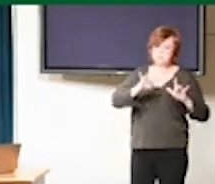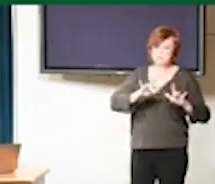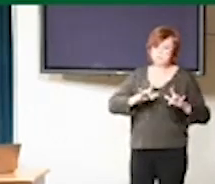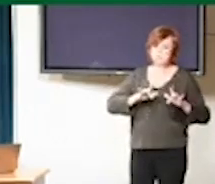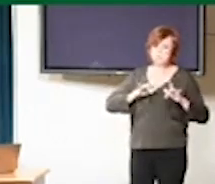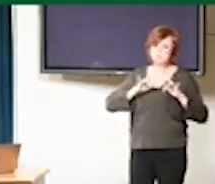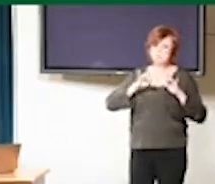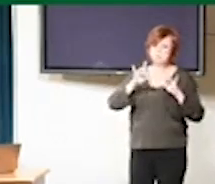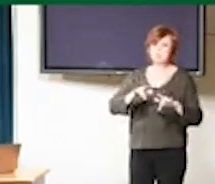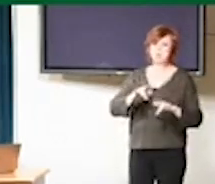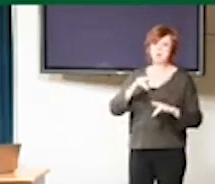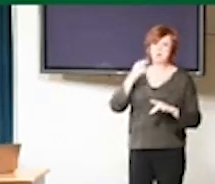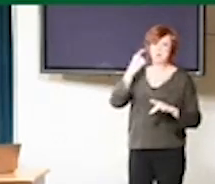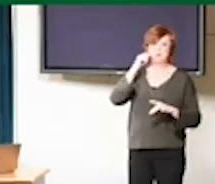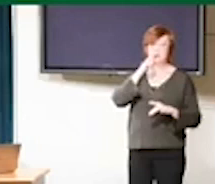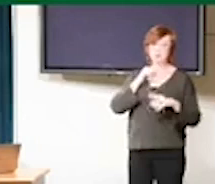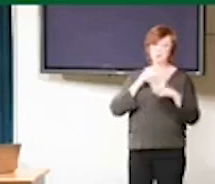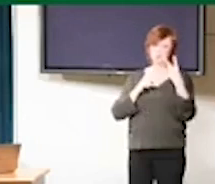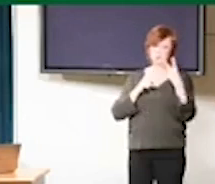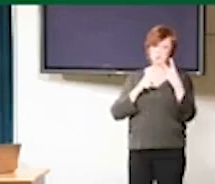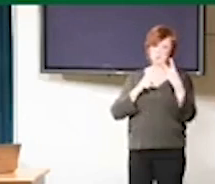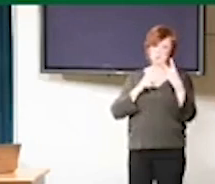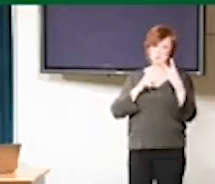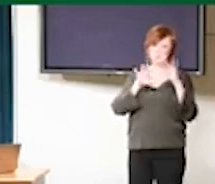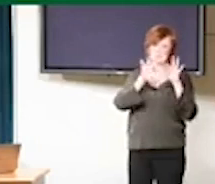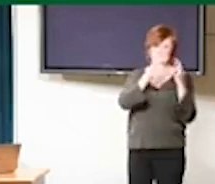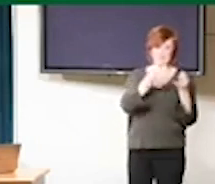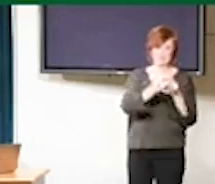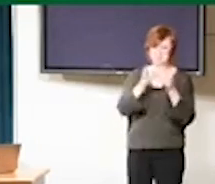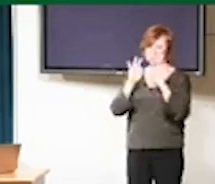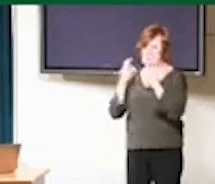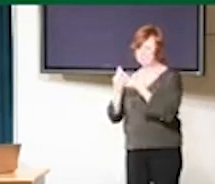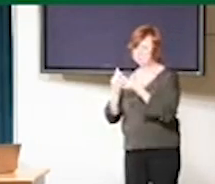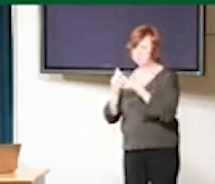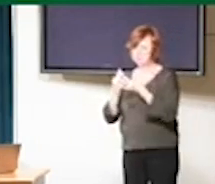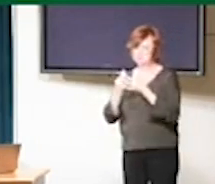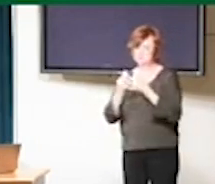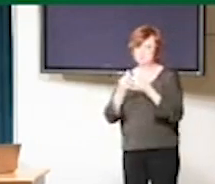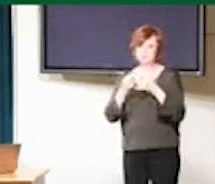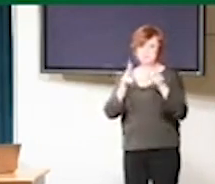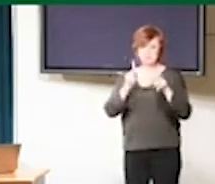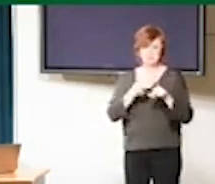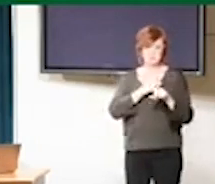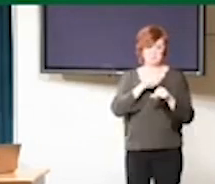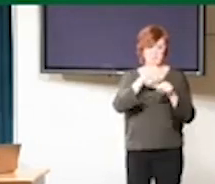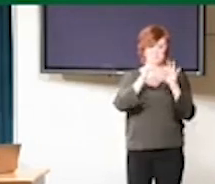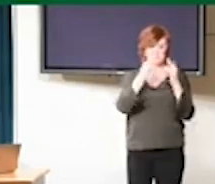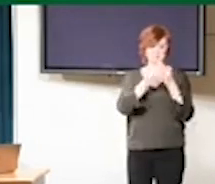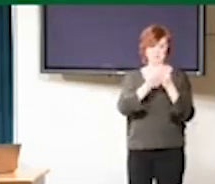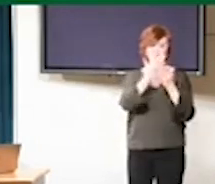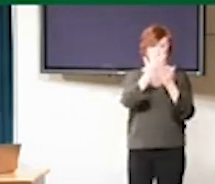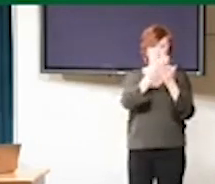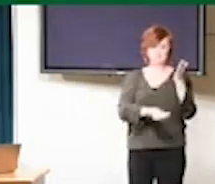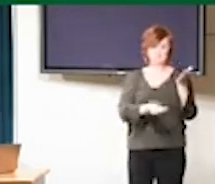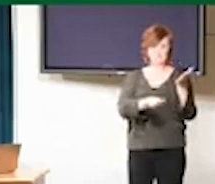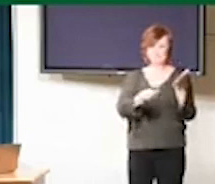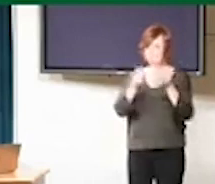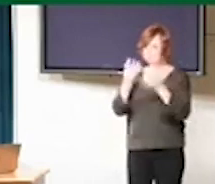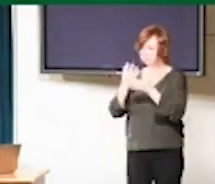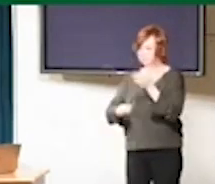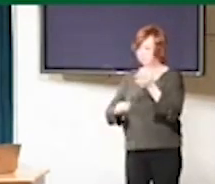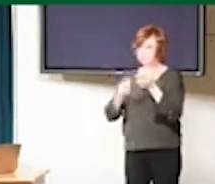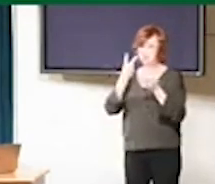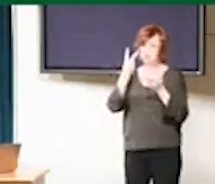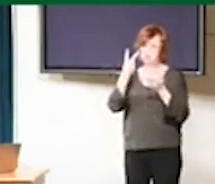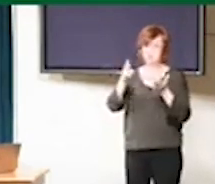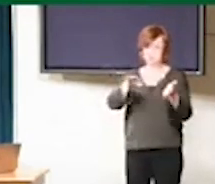to COVID-19. And I am so sorry for your loss. The thoughts of all Saskatchewan people are with you at